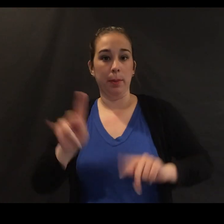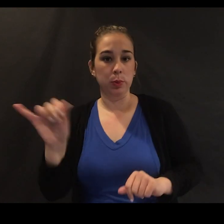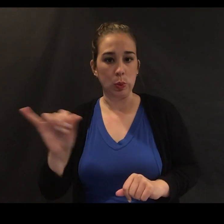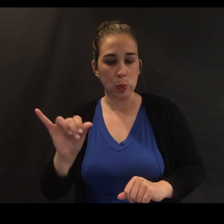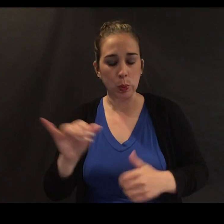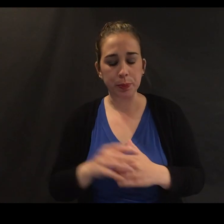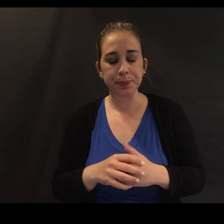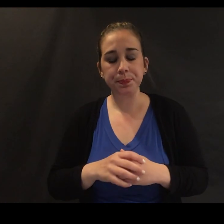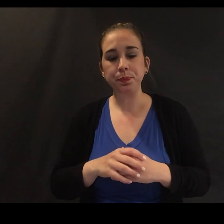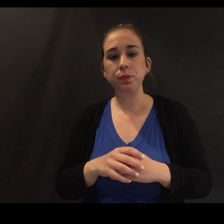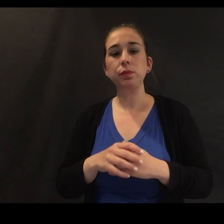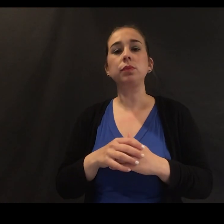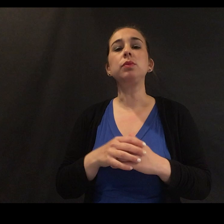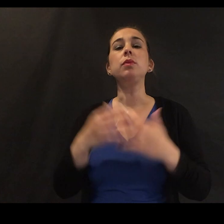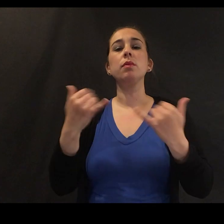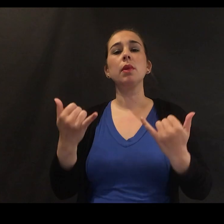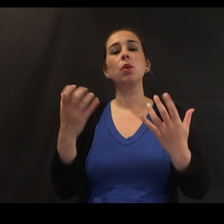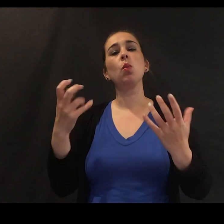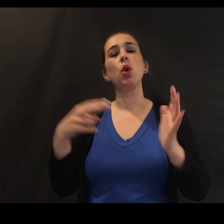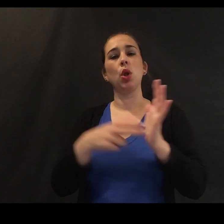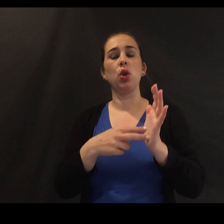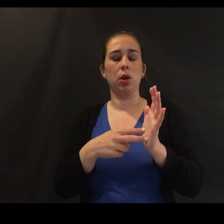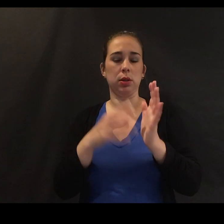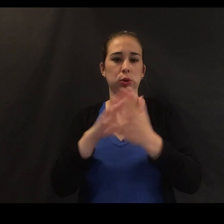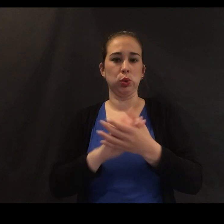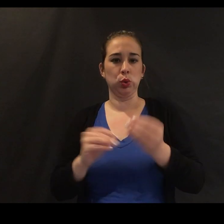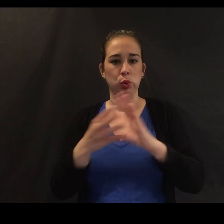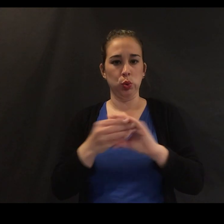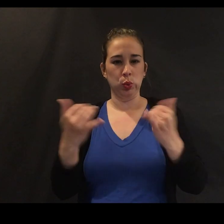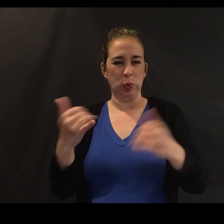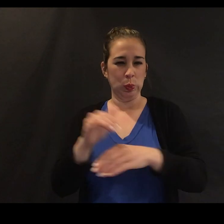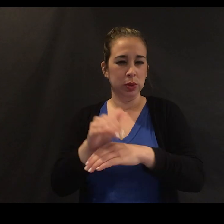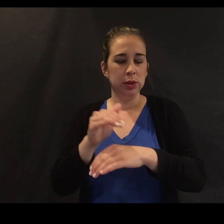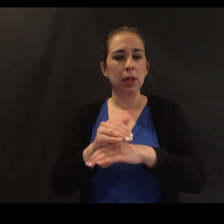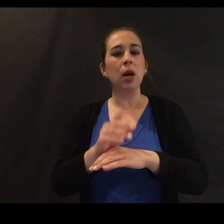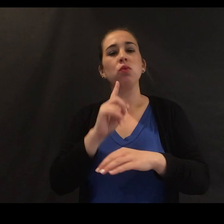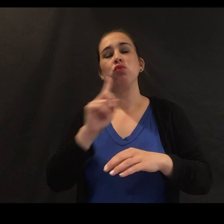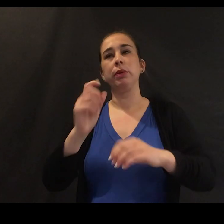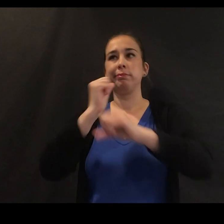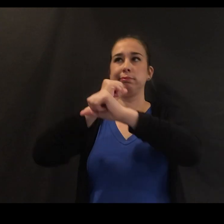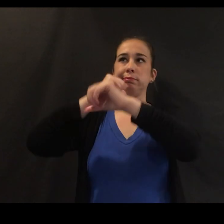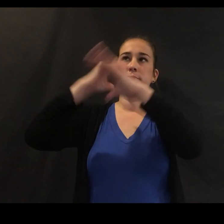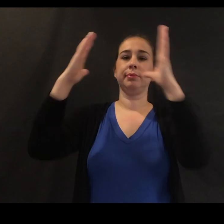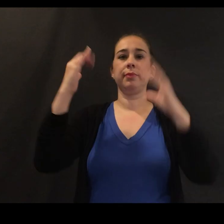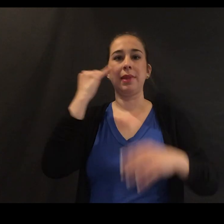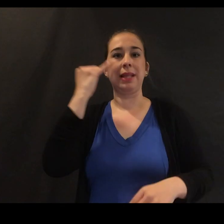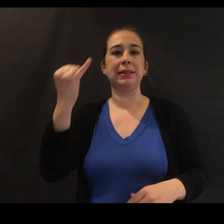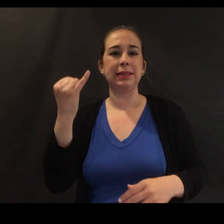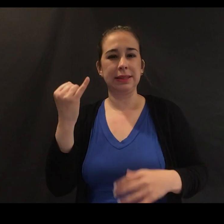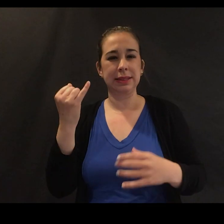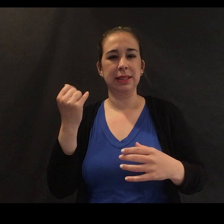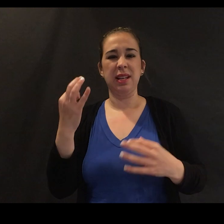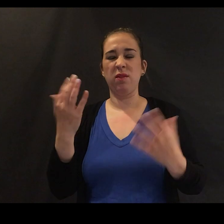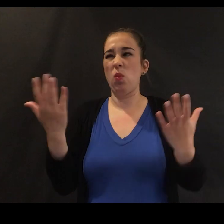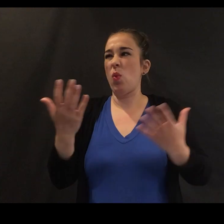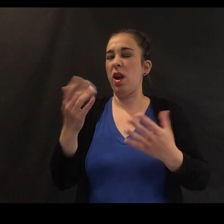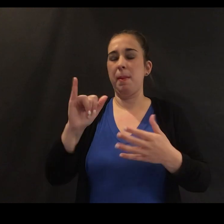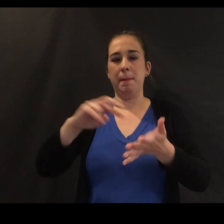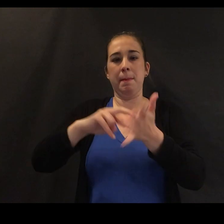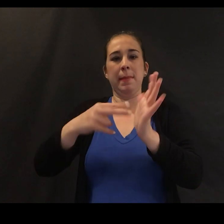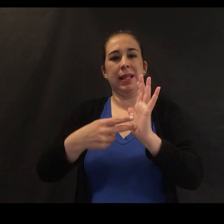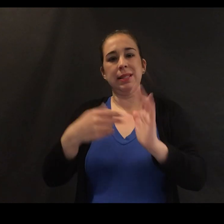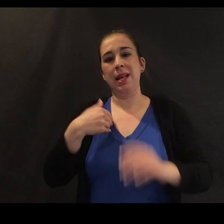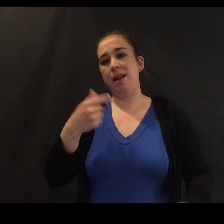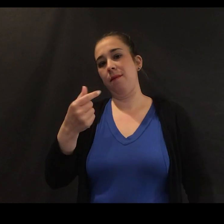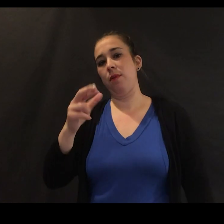Now, I want to take you to a story in the Bible tonight that gives us an illustration of this idea of graciousness. And it's taken from